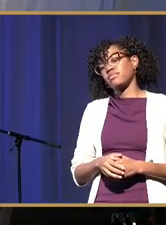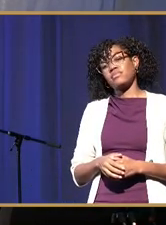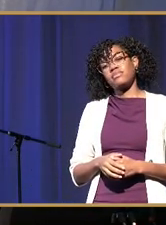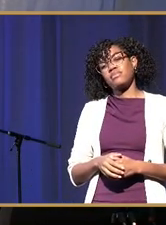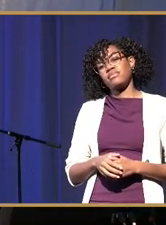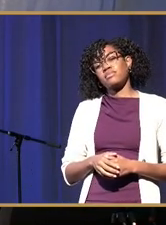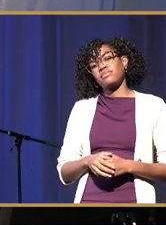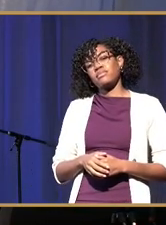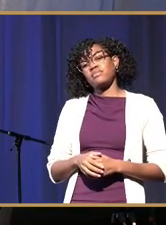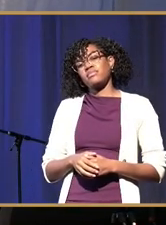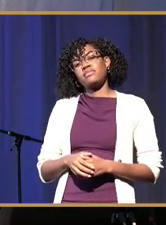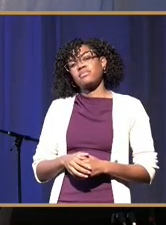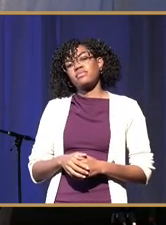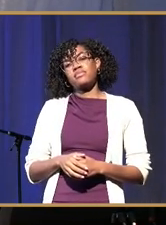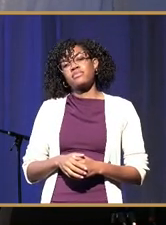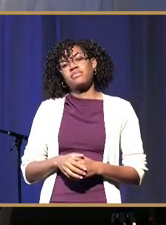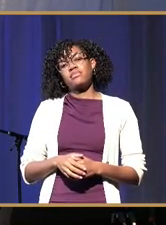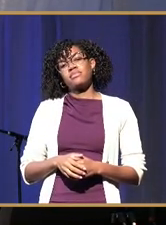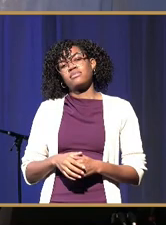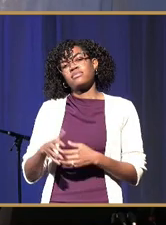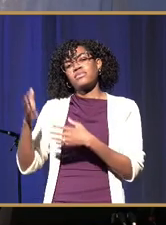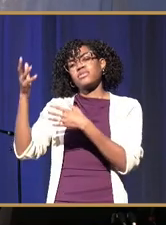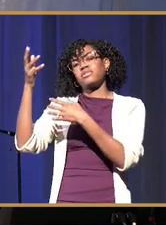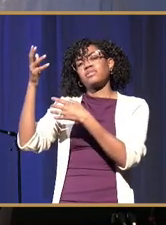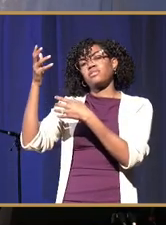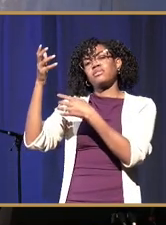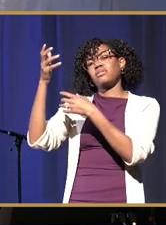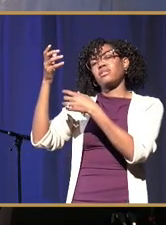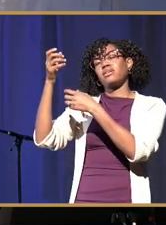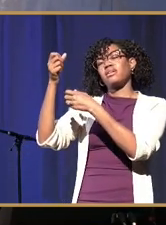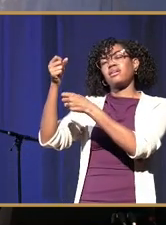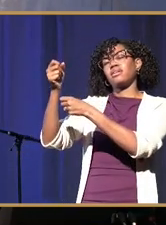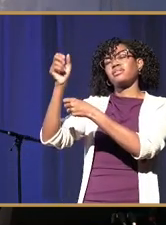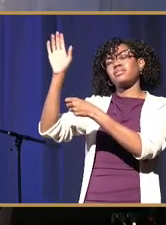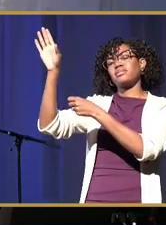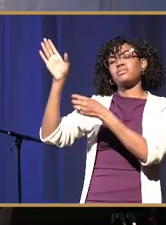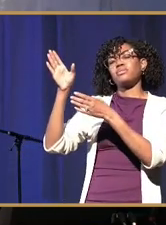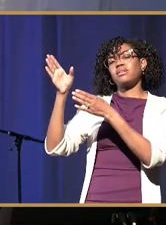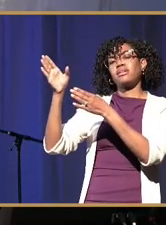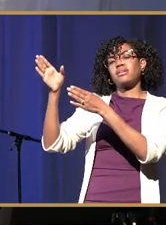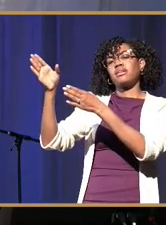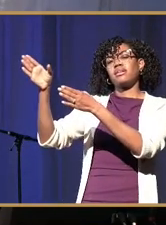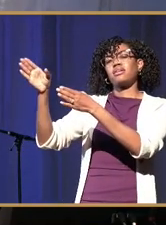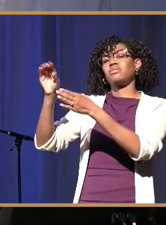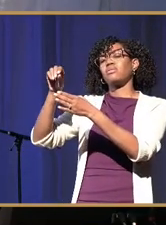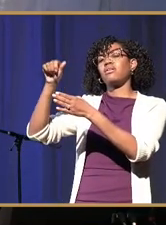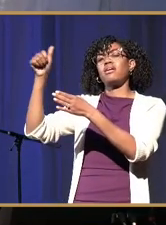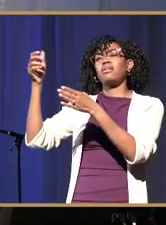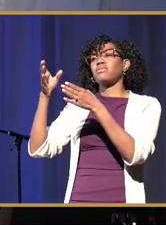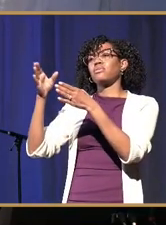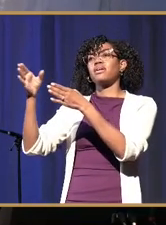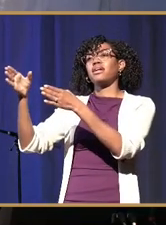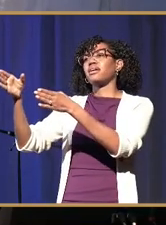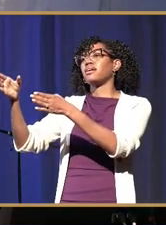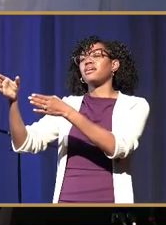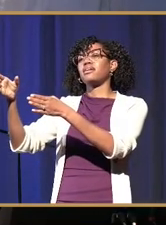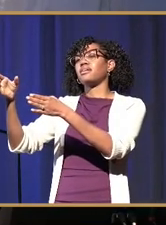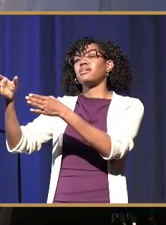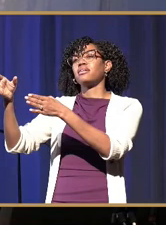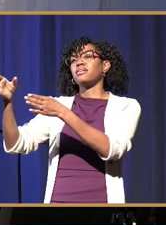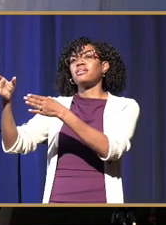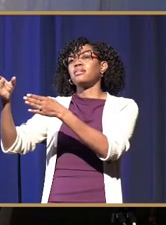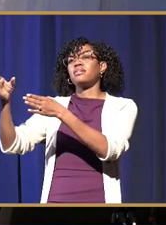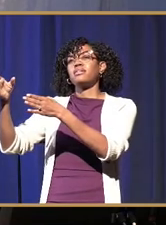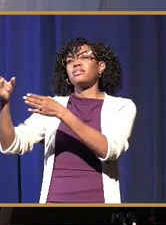Trust and obey, because there is no other way to be